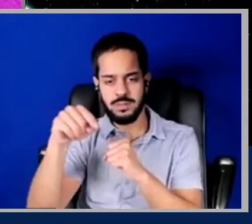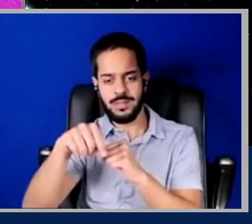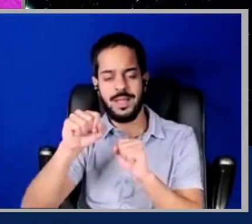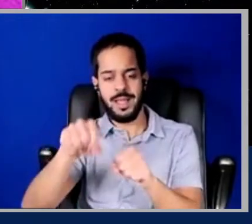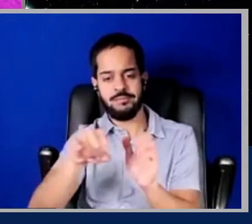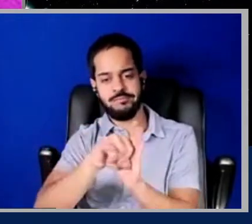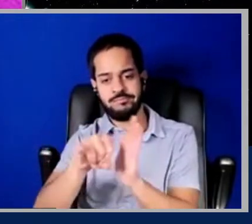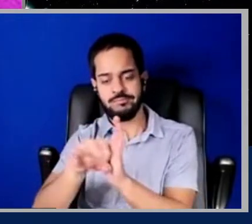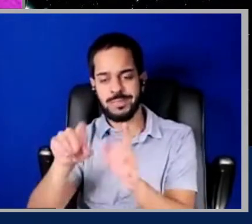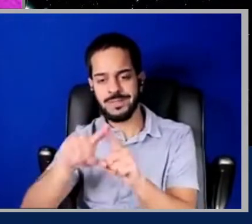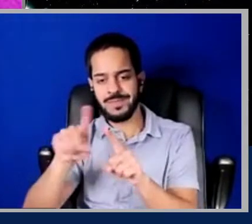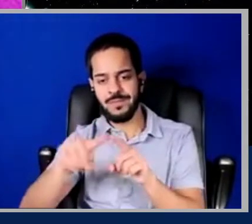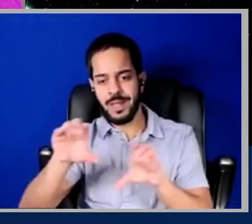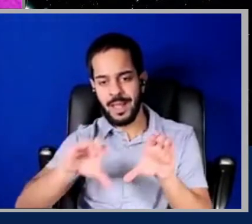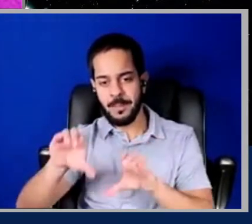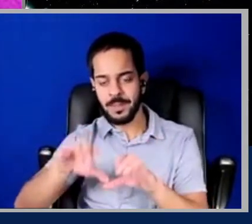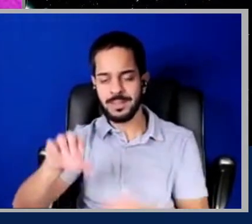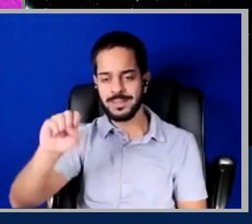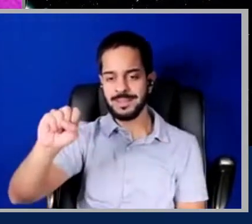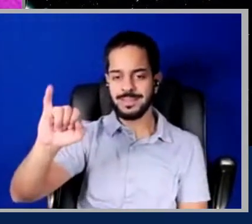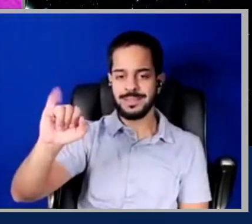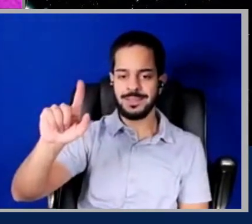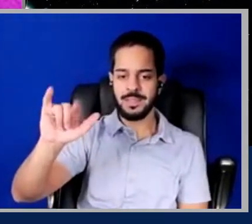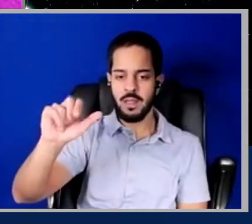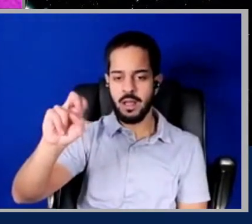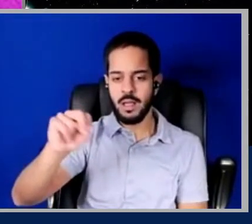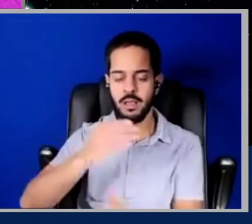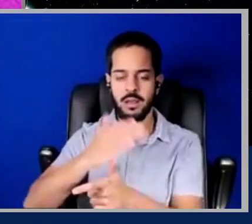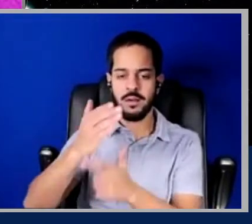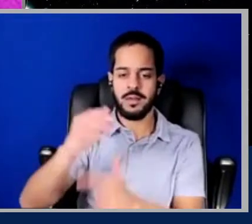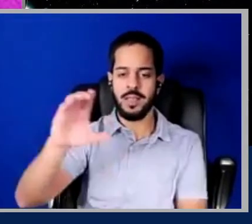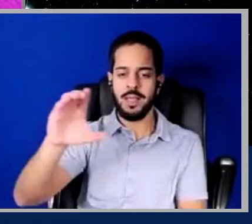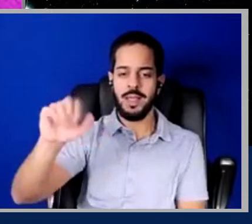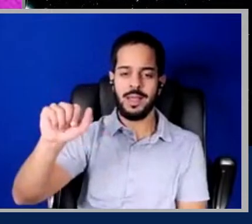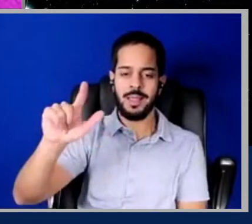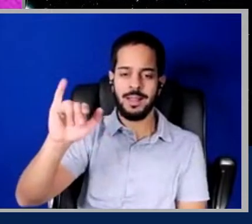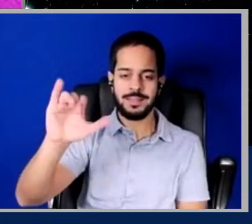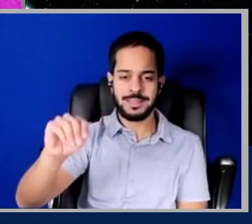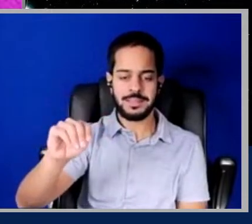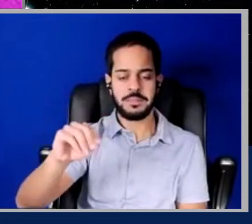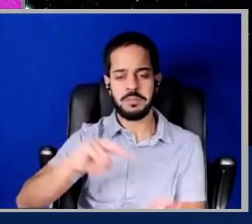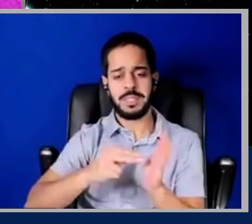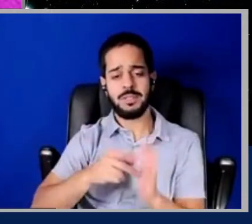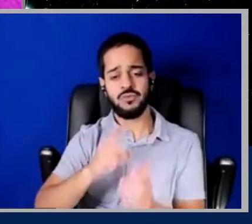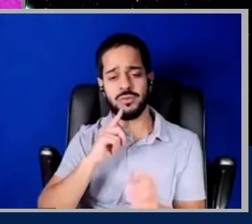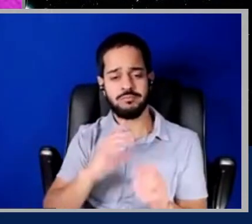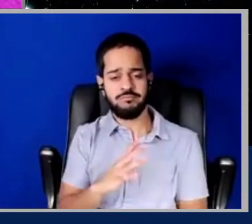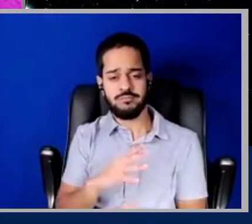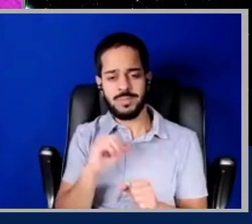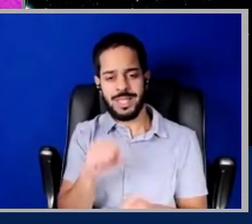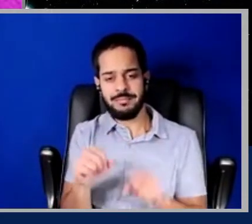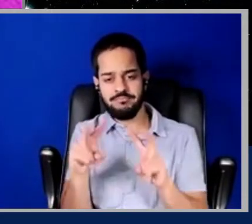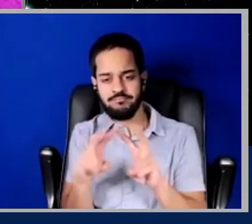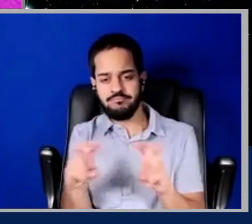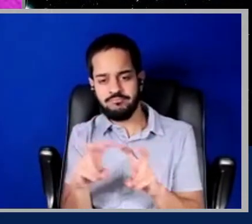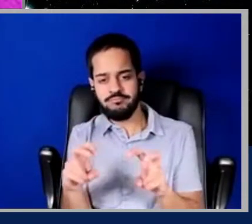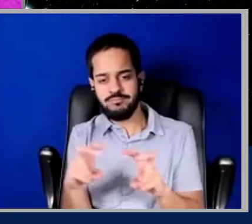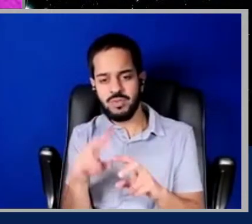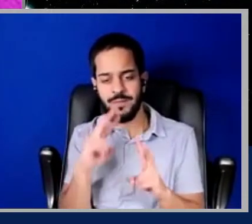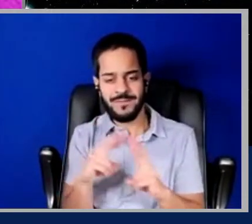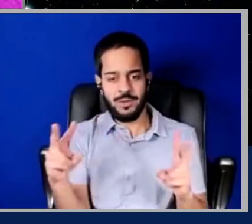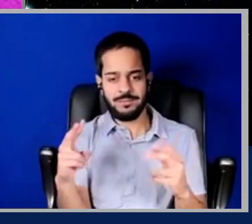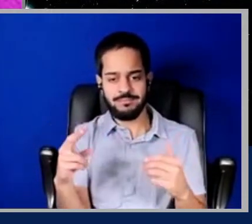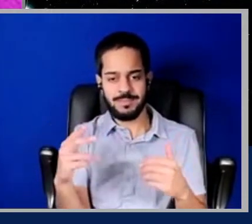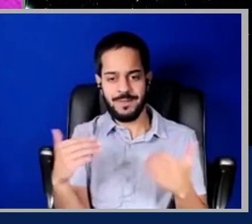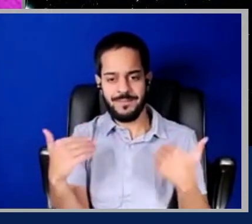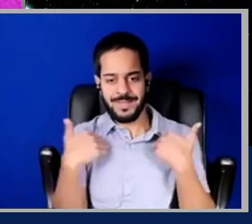going to be silicon, calcium, etc. So it's pretty wonderful to have this kind of 3D print that you can explore very tactilely because it's a